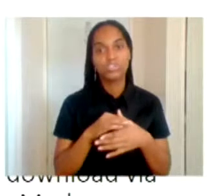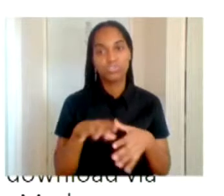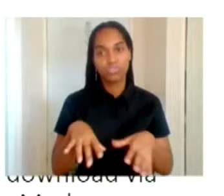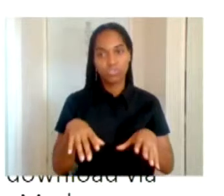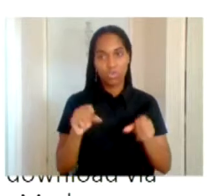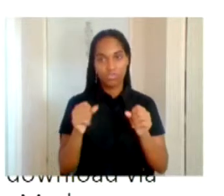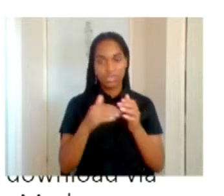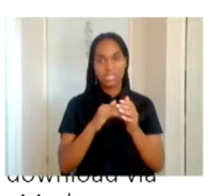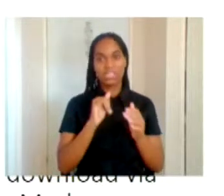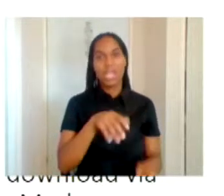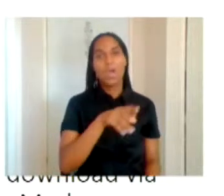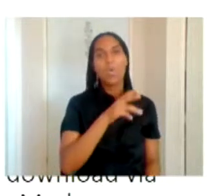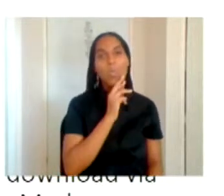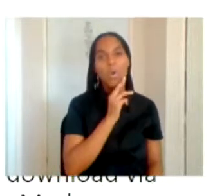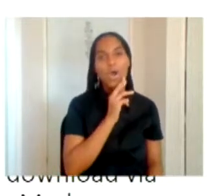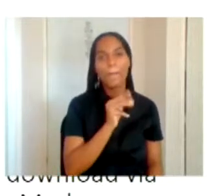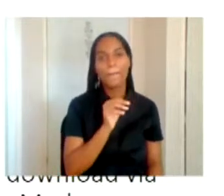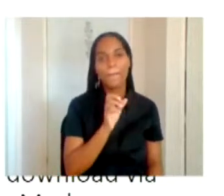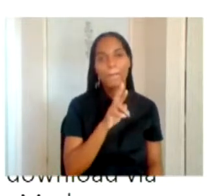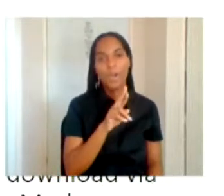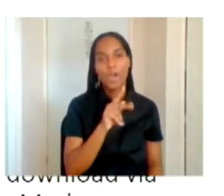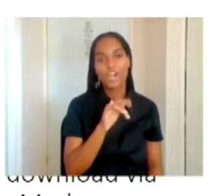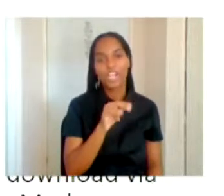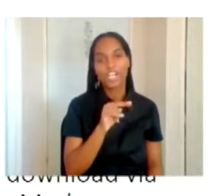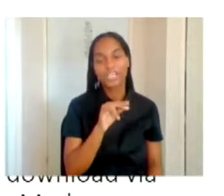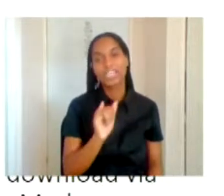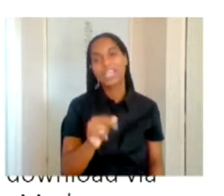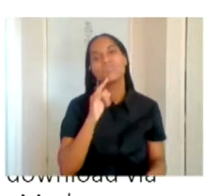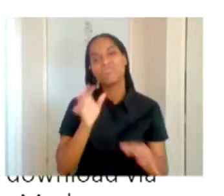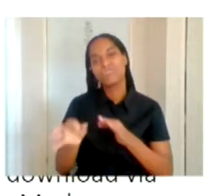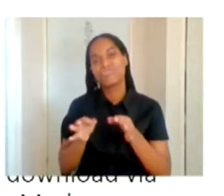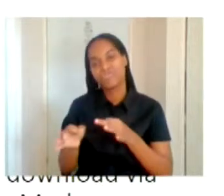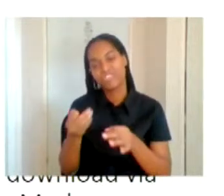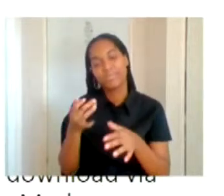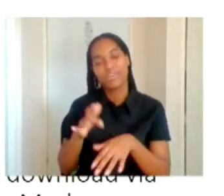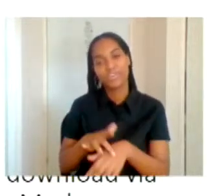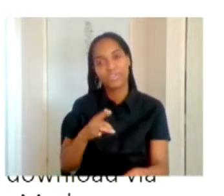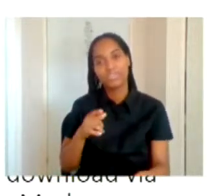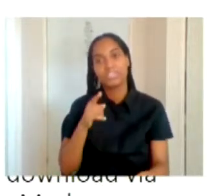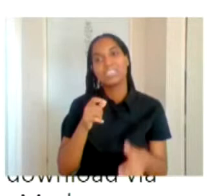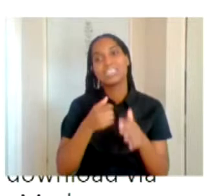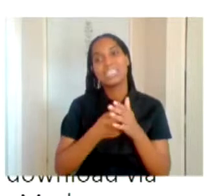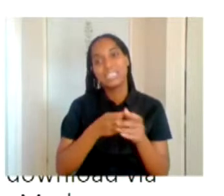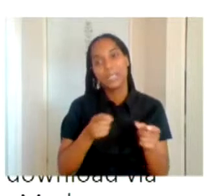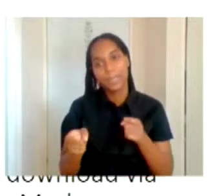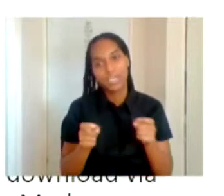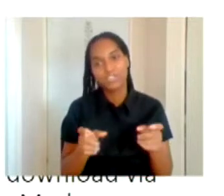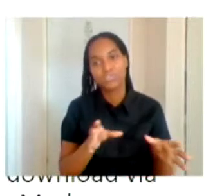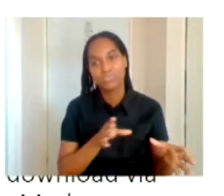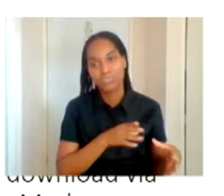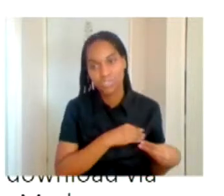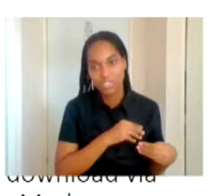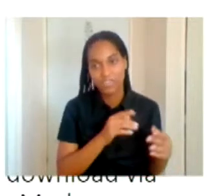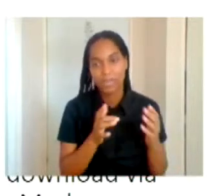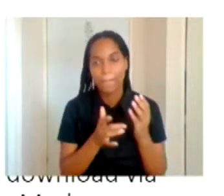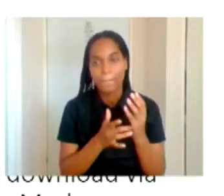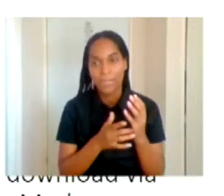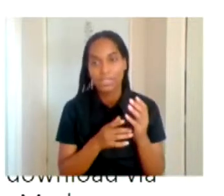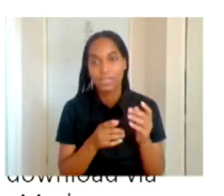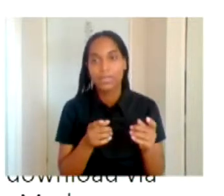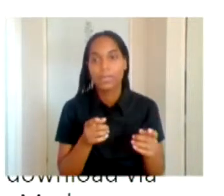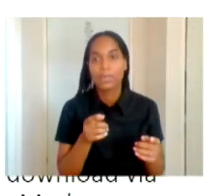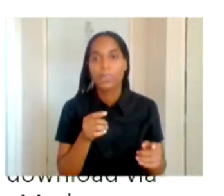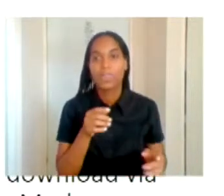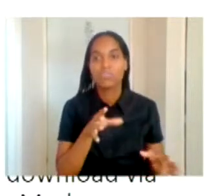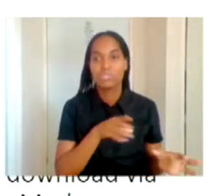that was described earlier. DRM key management, receiver media player management. So the receiver media player is